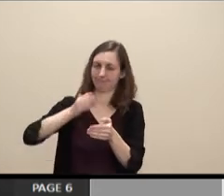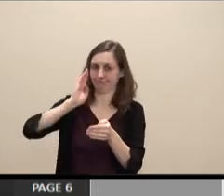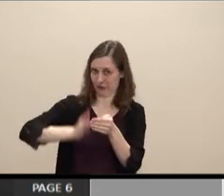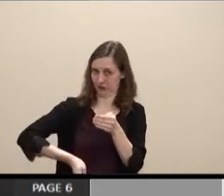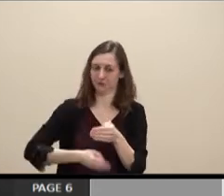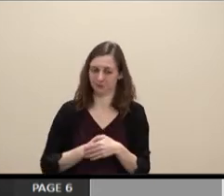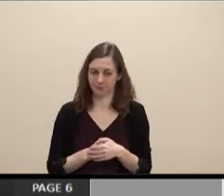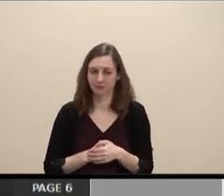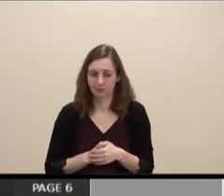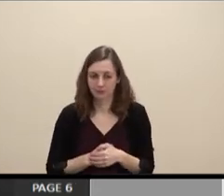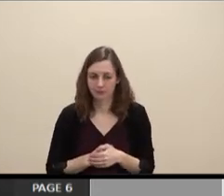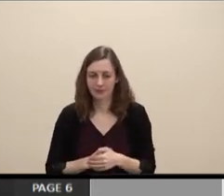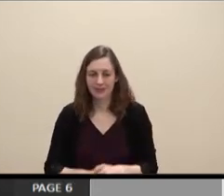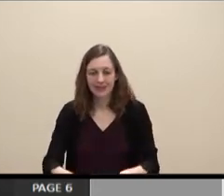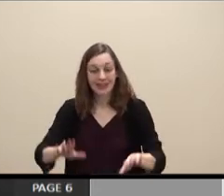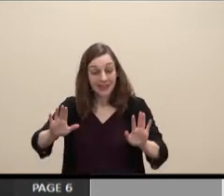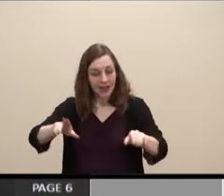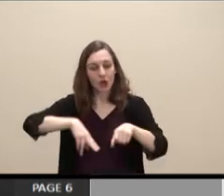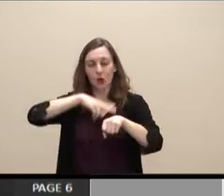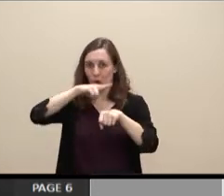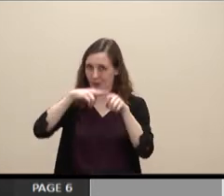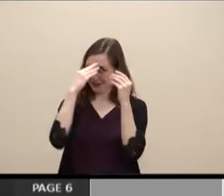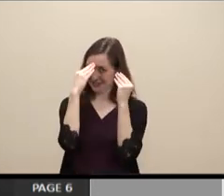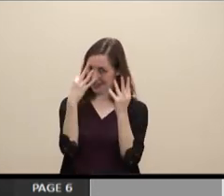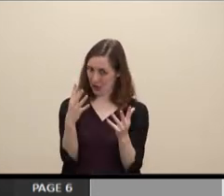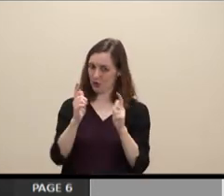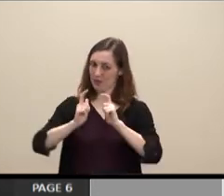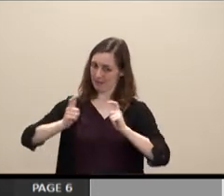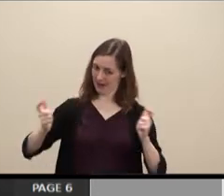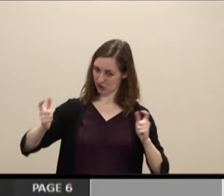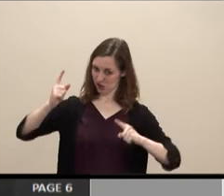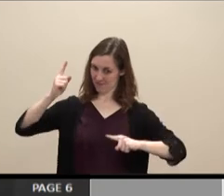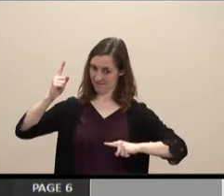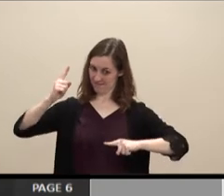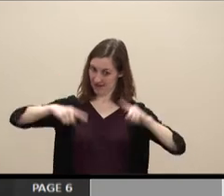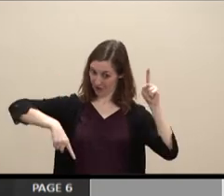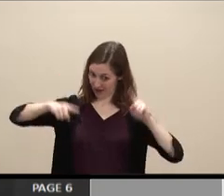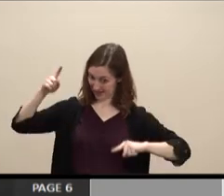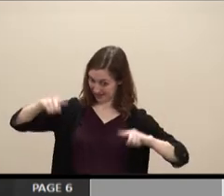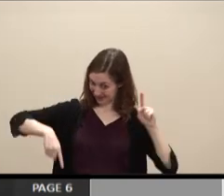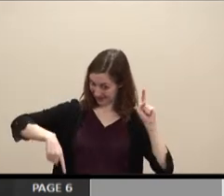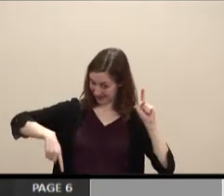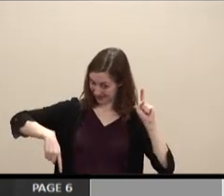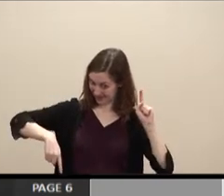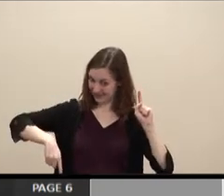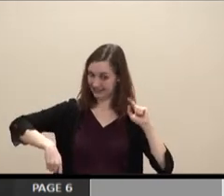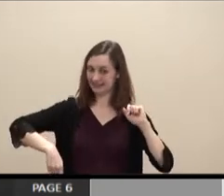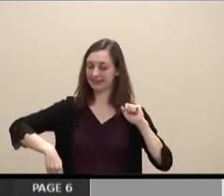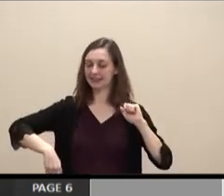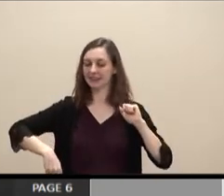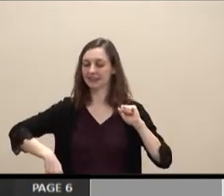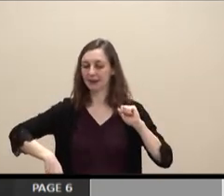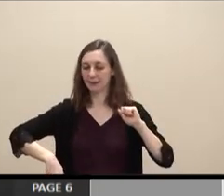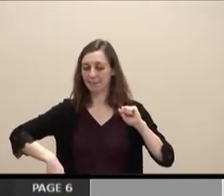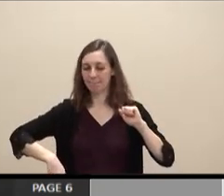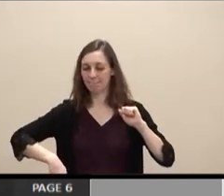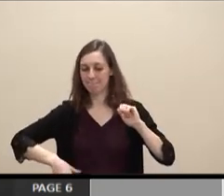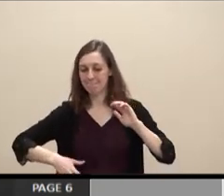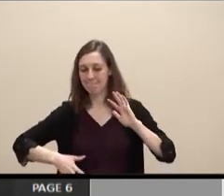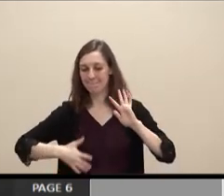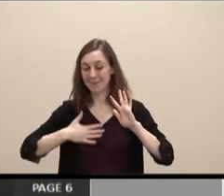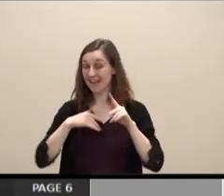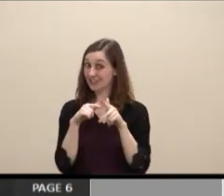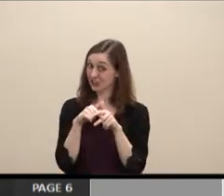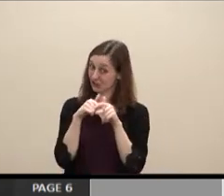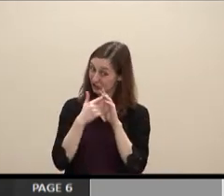So I normally tell you what the major variances were in the budget from what we did. So I started